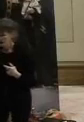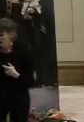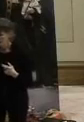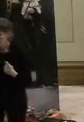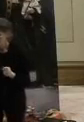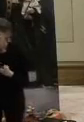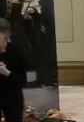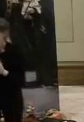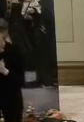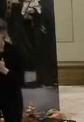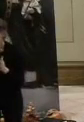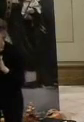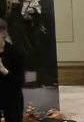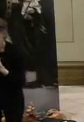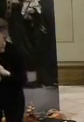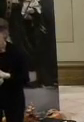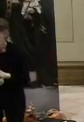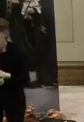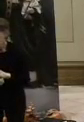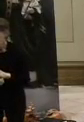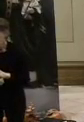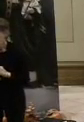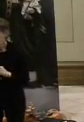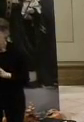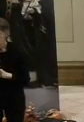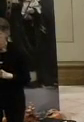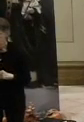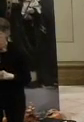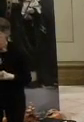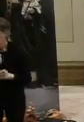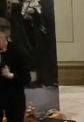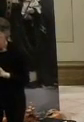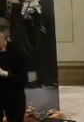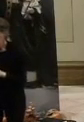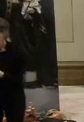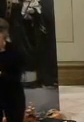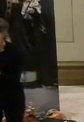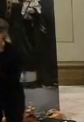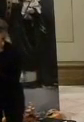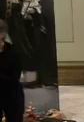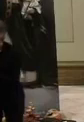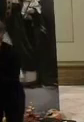have to reveal my deepest, darkest sins.